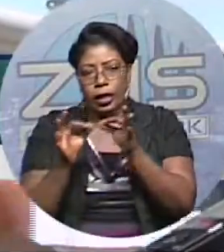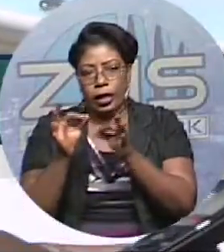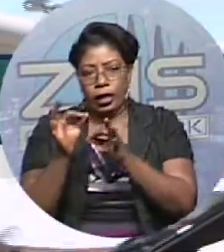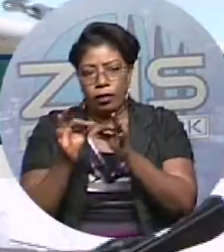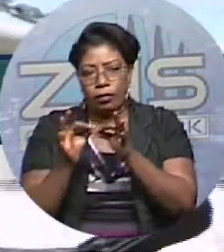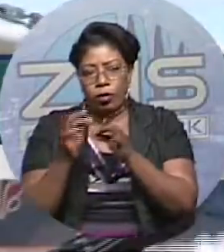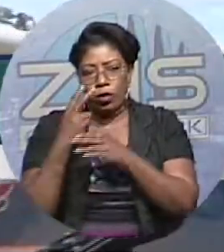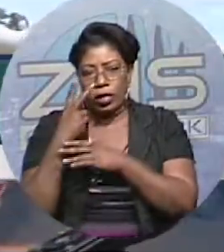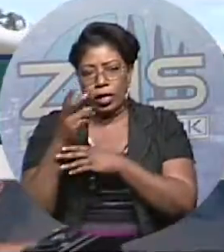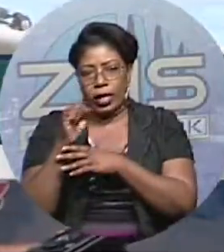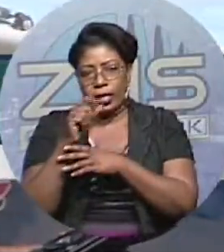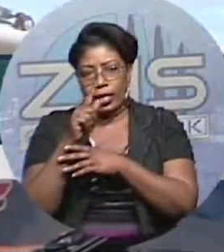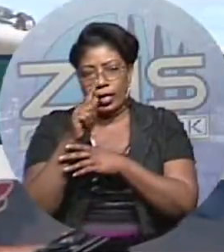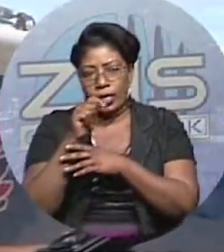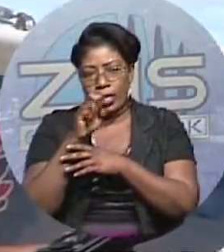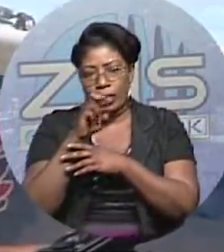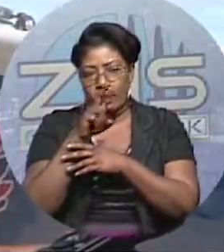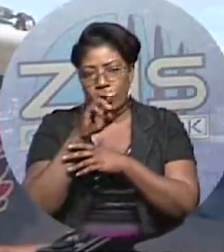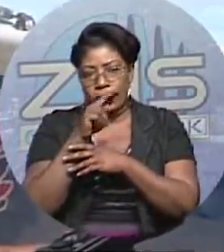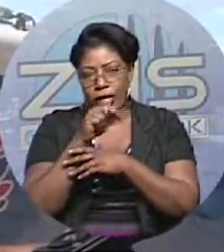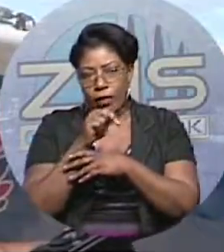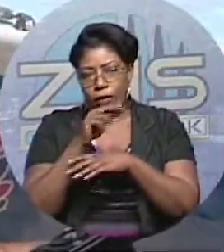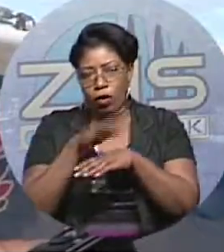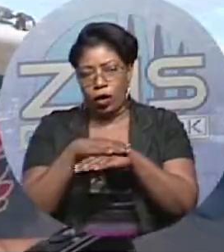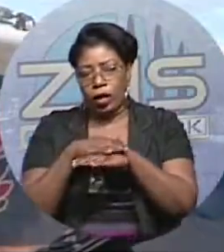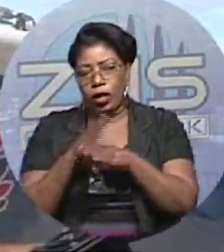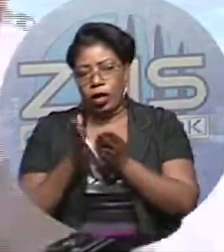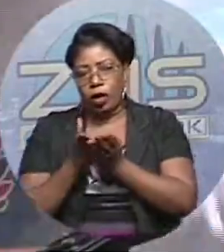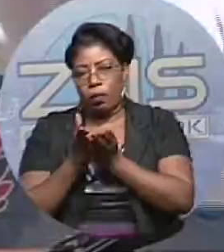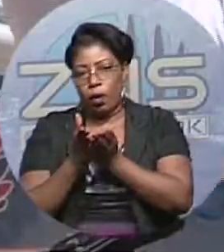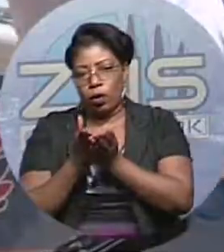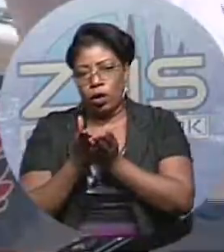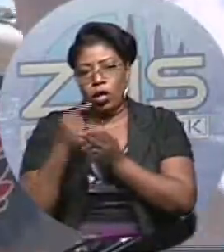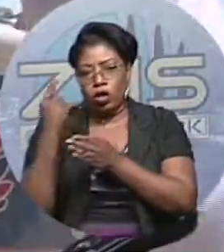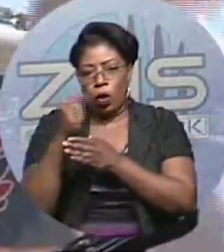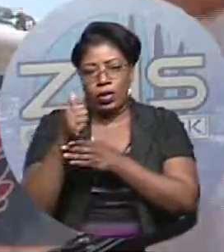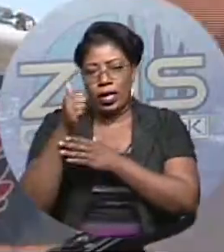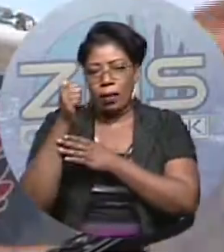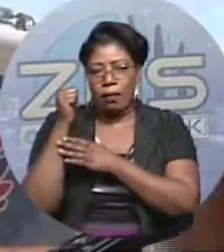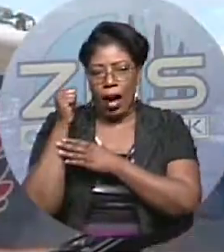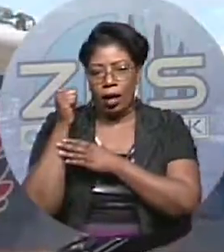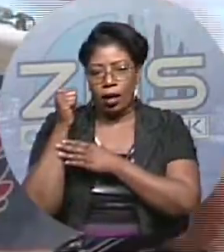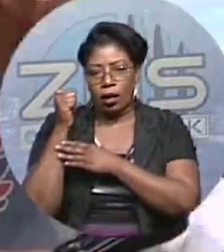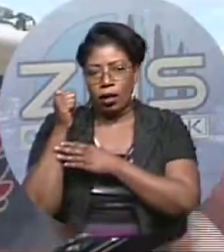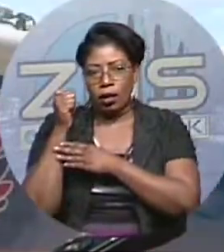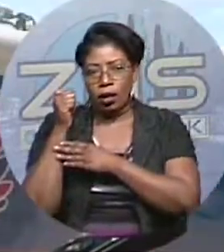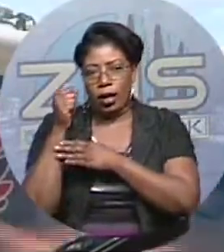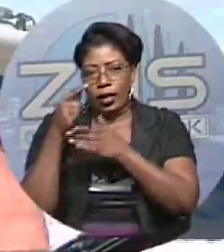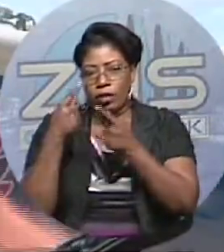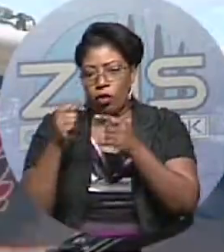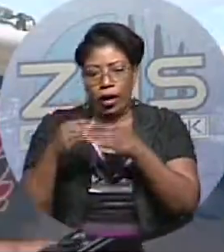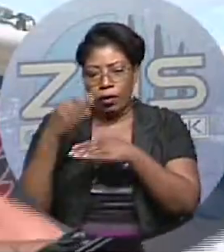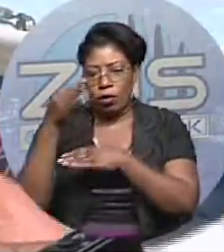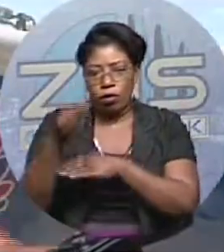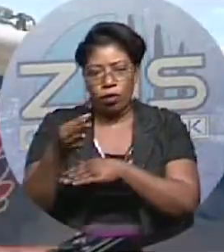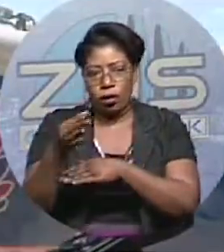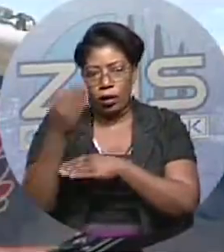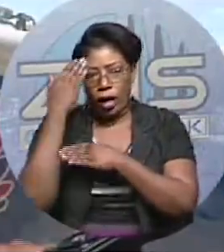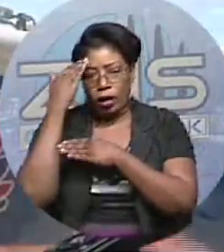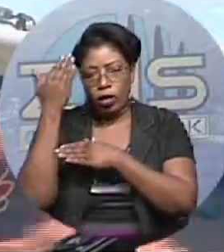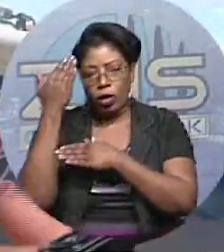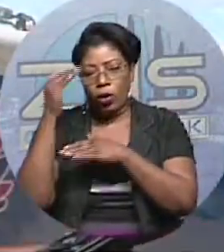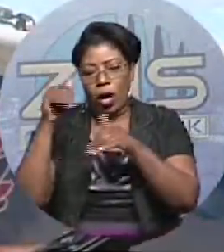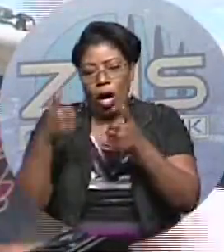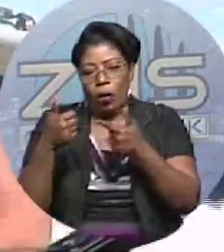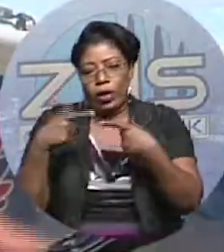Stephen jump on one of those boats that always be in the back and come up front, then we'll have to think about, I don't know when we can let him